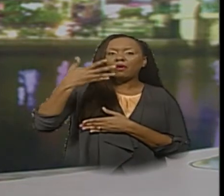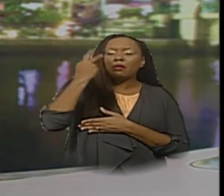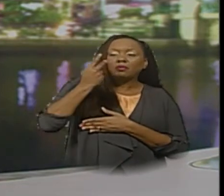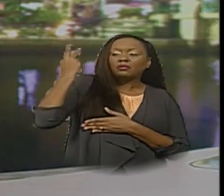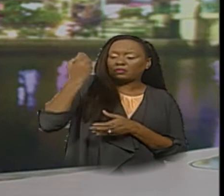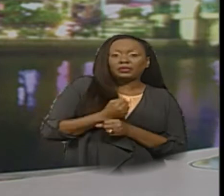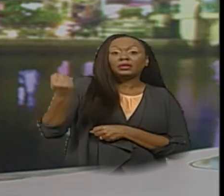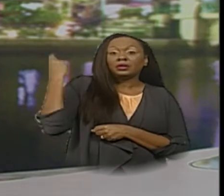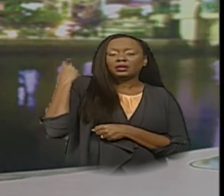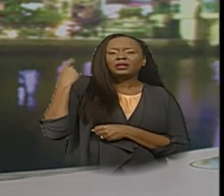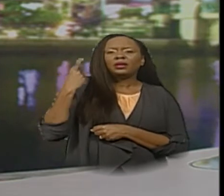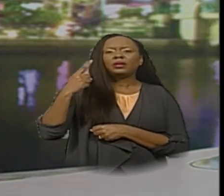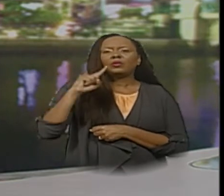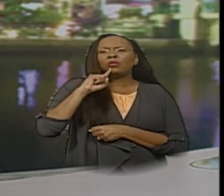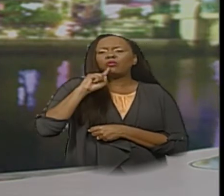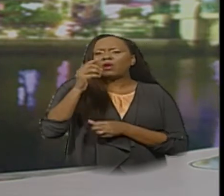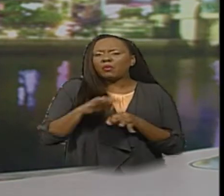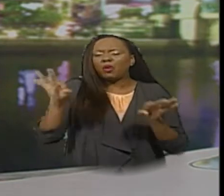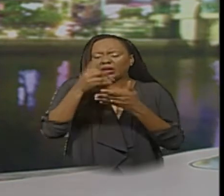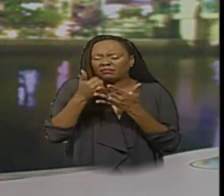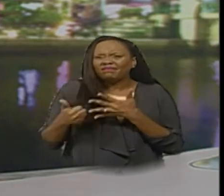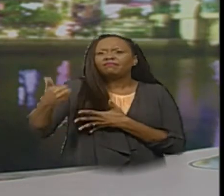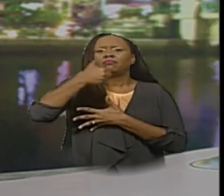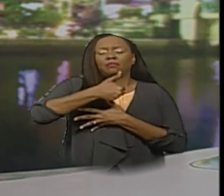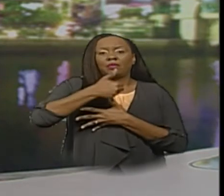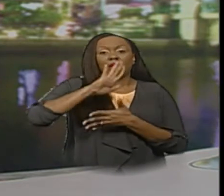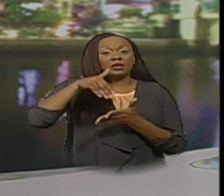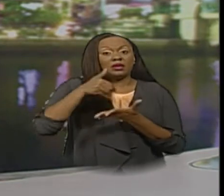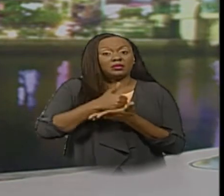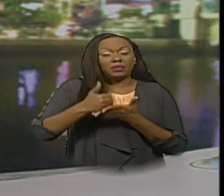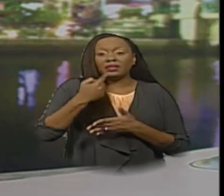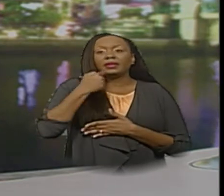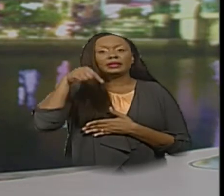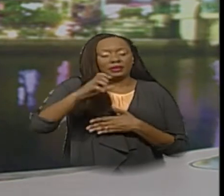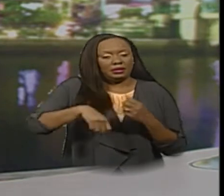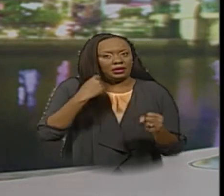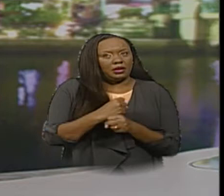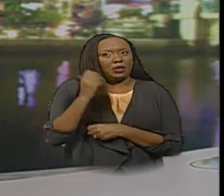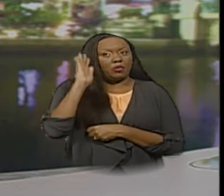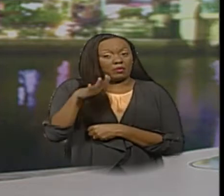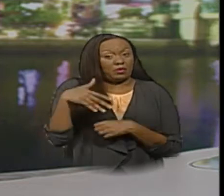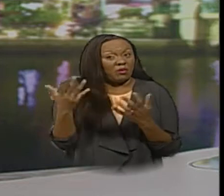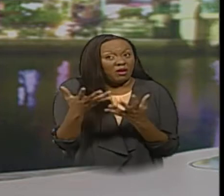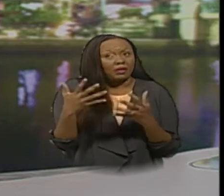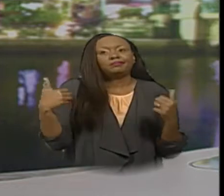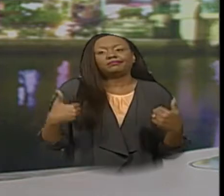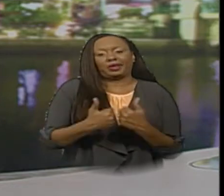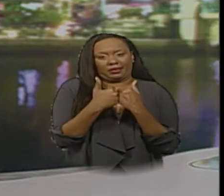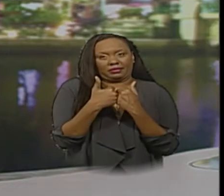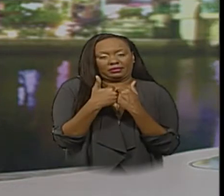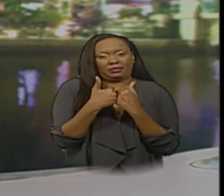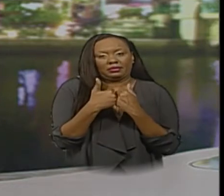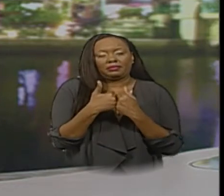of the major points coming out of the session is the central bank's view that 2018 will be a challenging year for the Barbados economy.